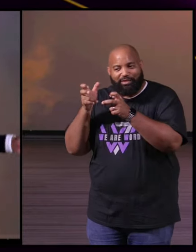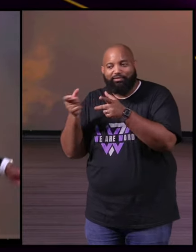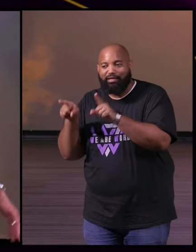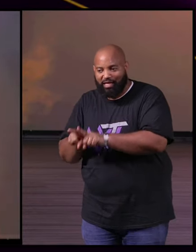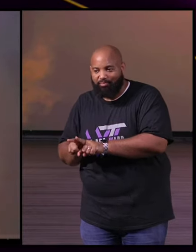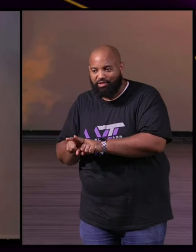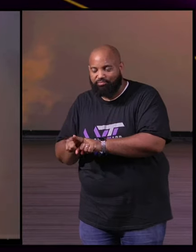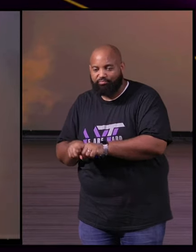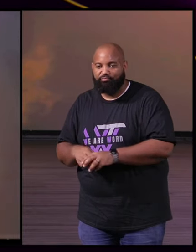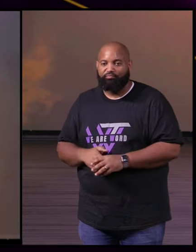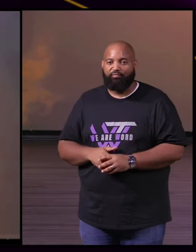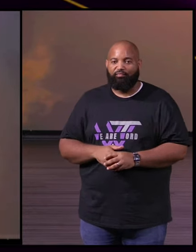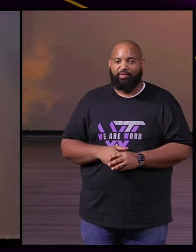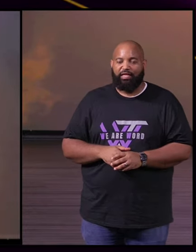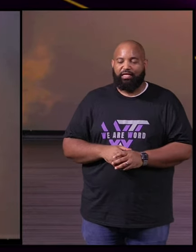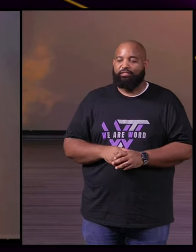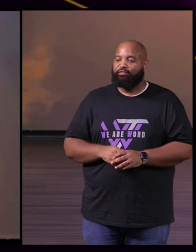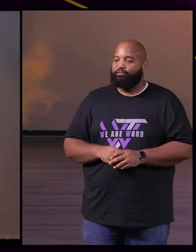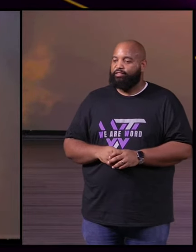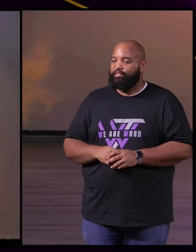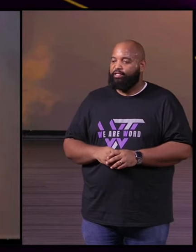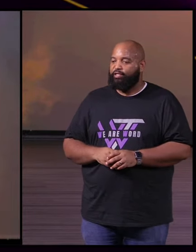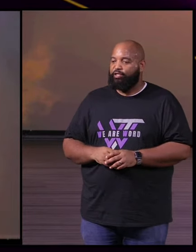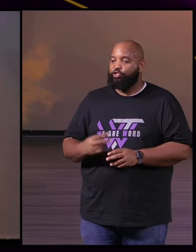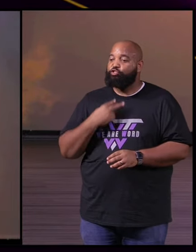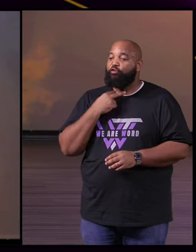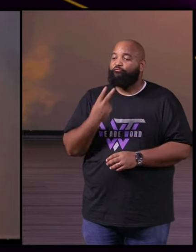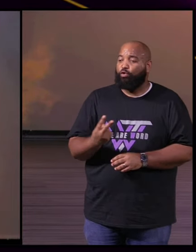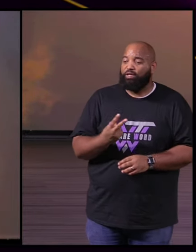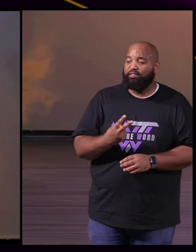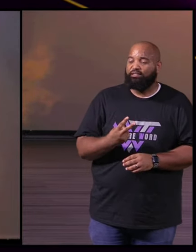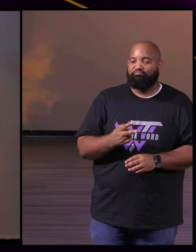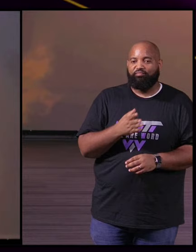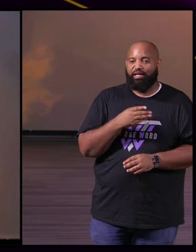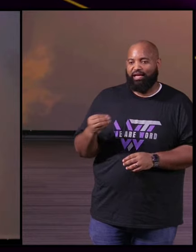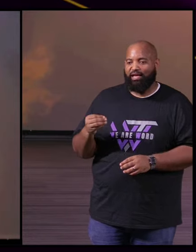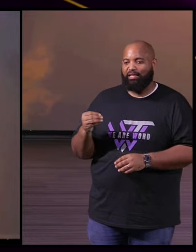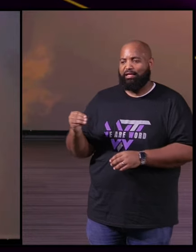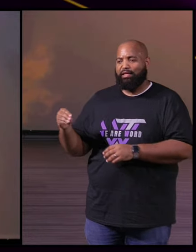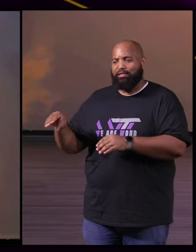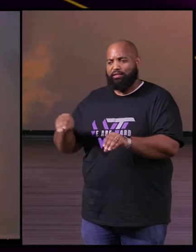that way. And then 4 seconds later,